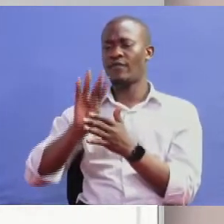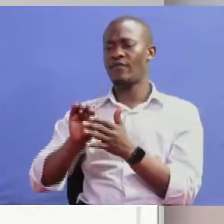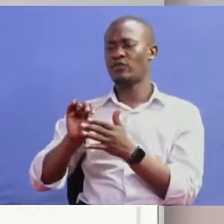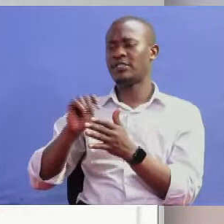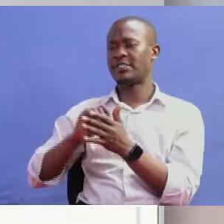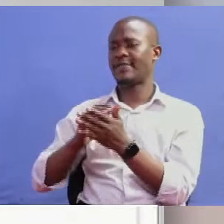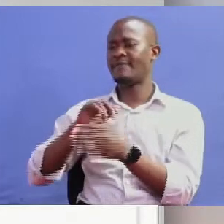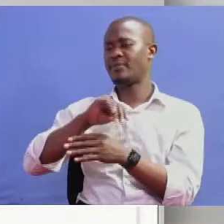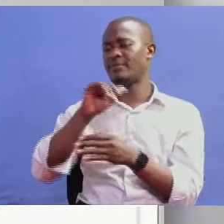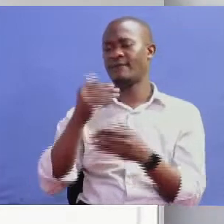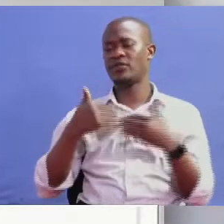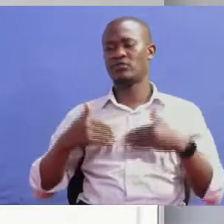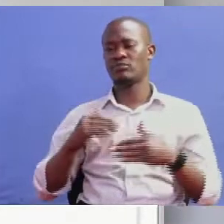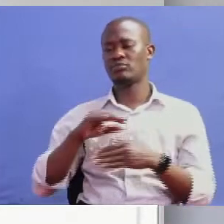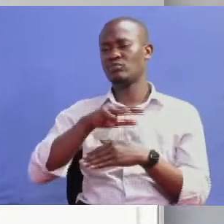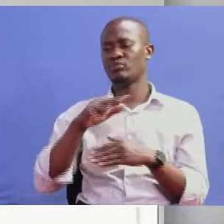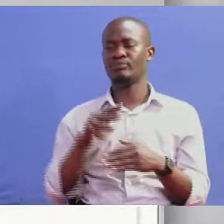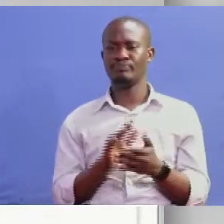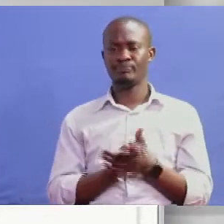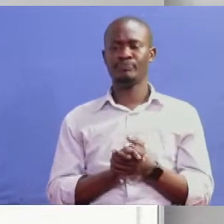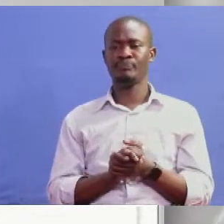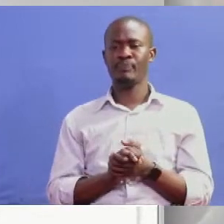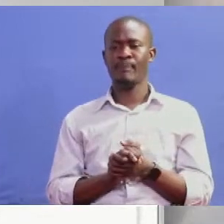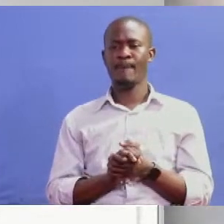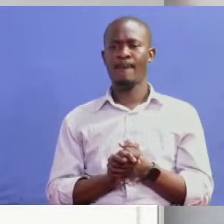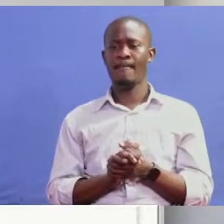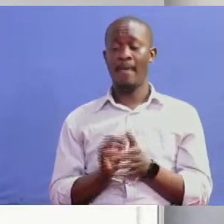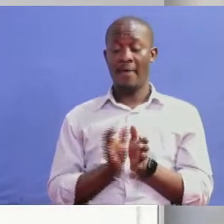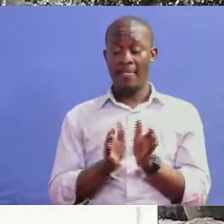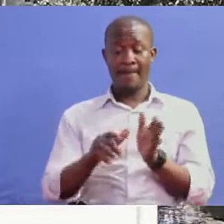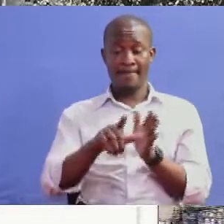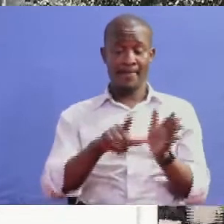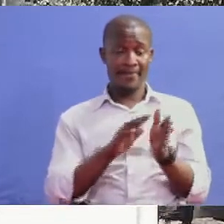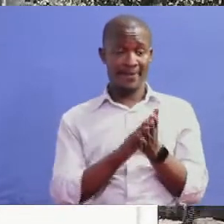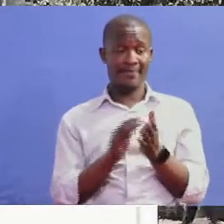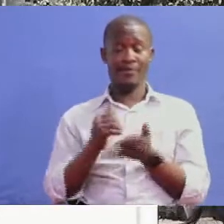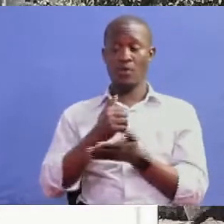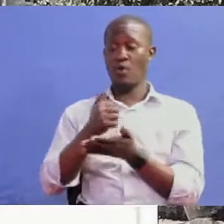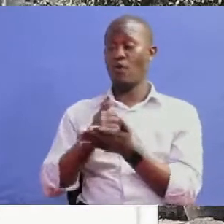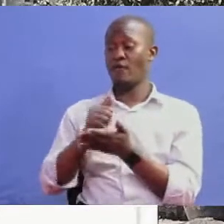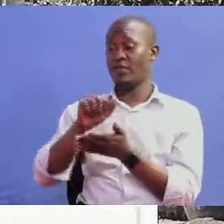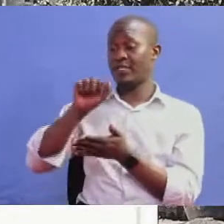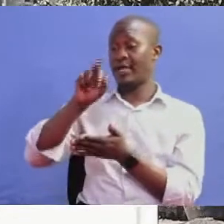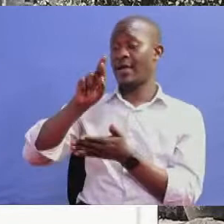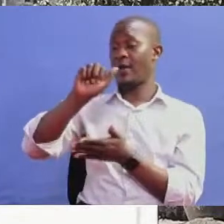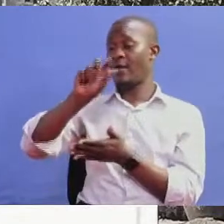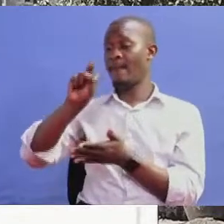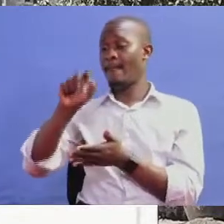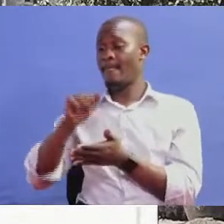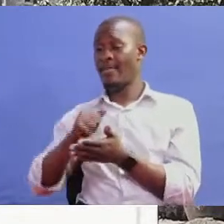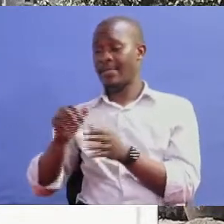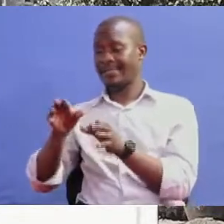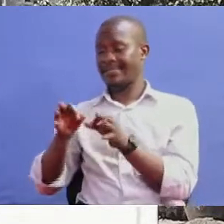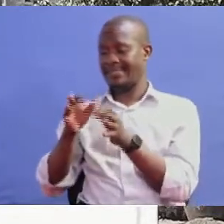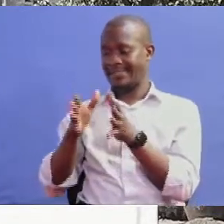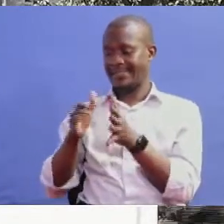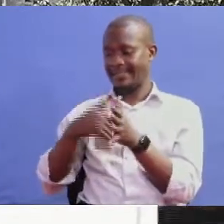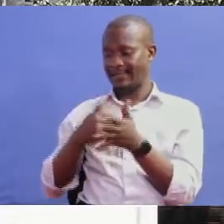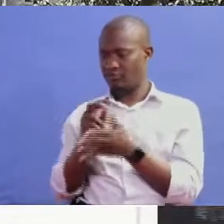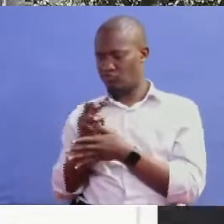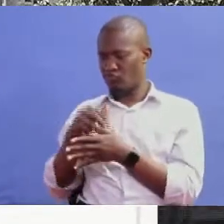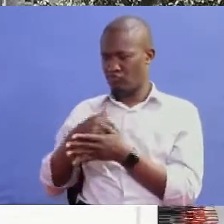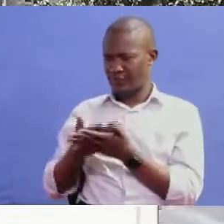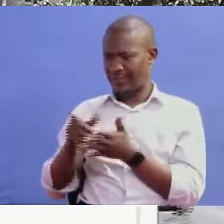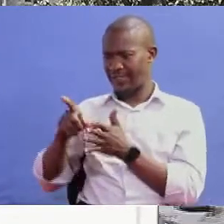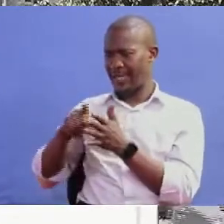fiscal cycle. According to Public Debt Management Office Director General Haron Sirima, the Treasury is looking into syndicated loan